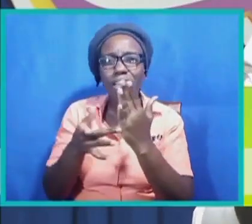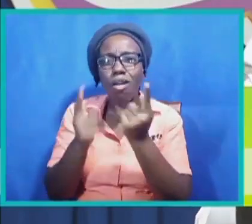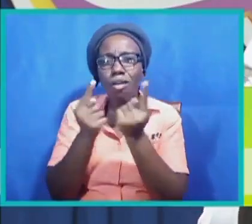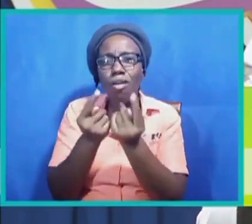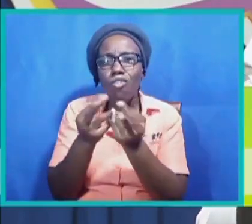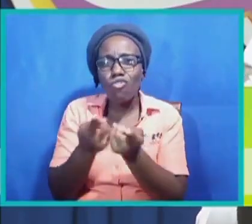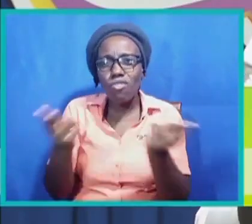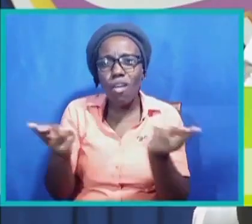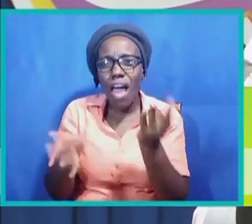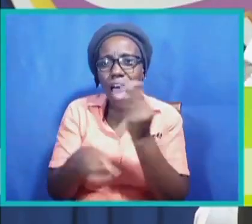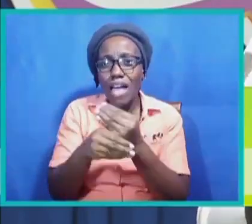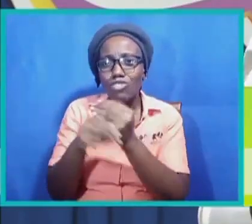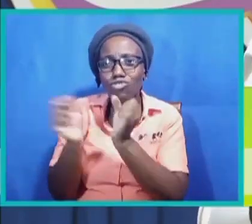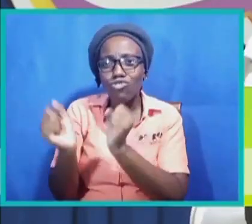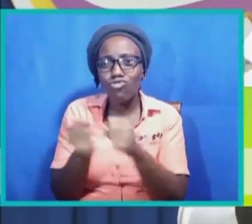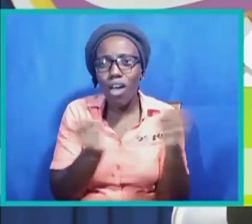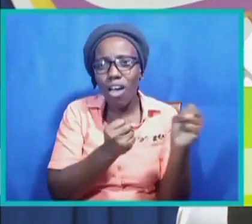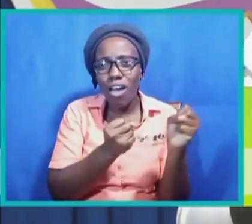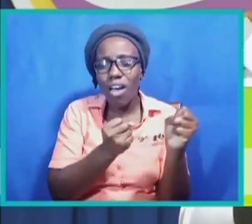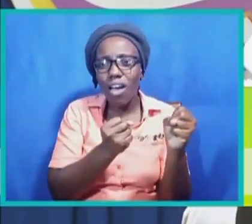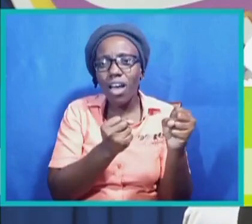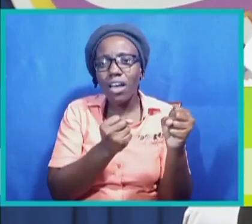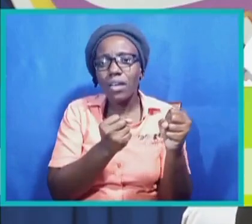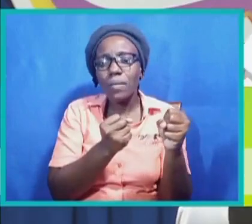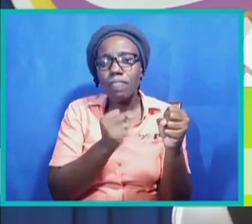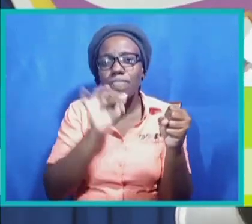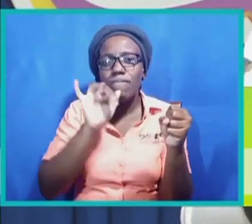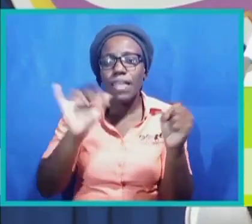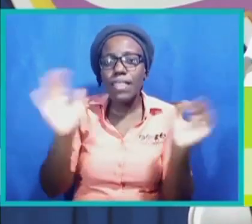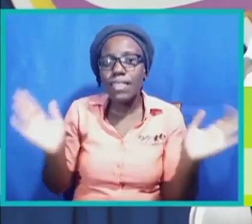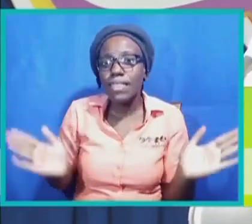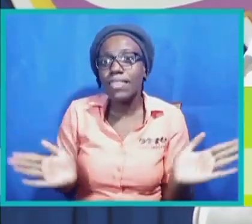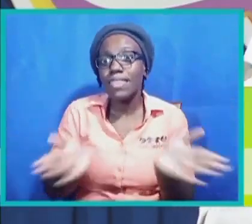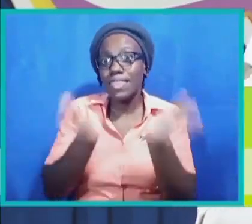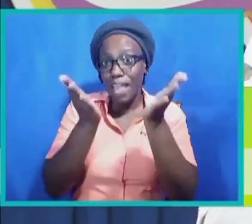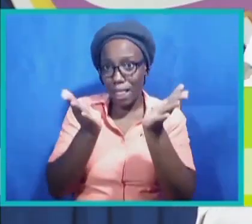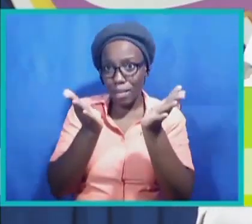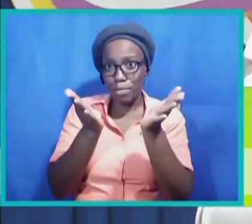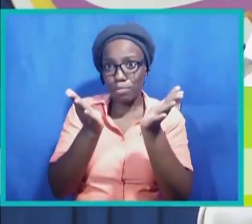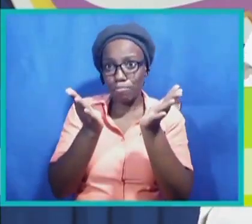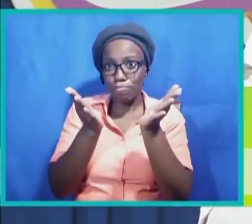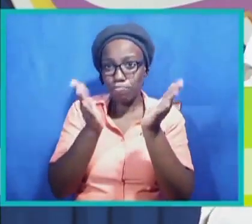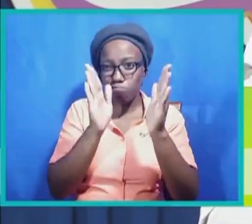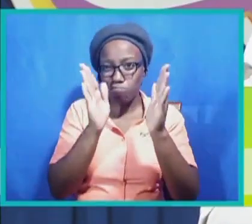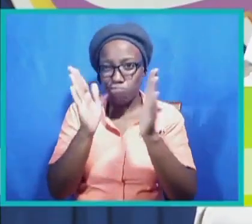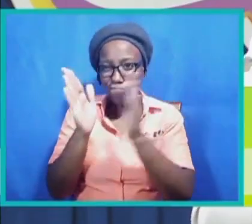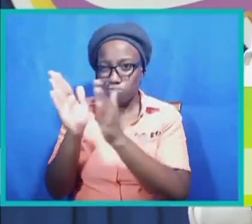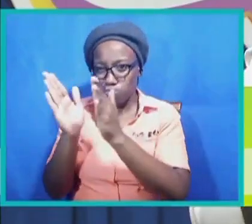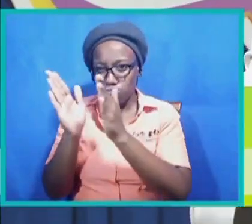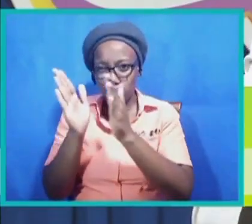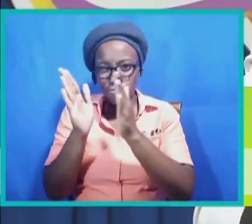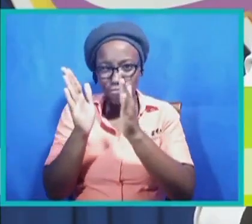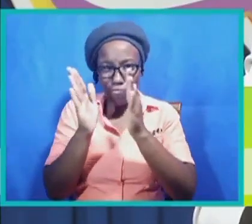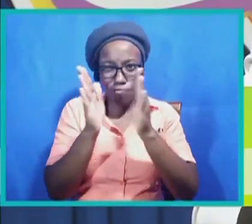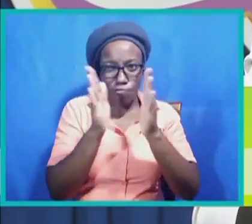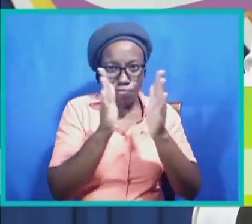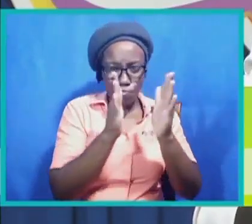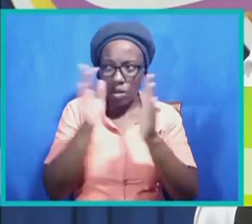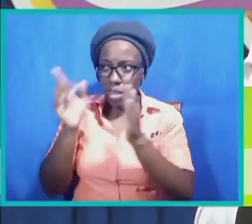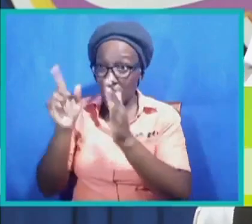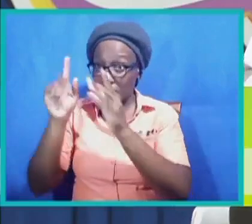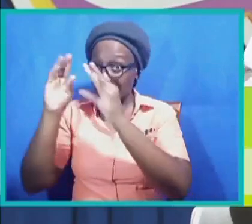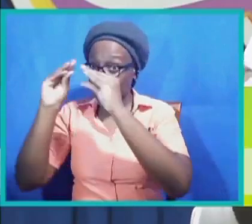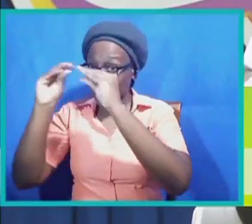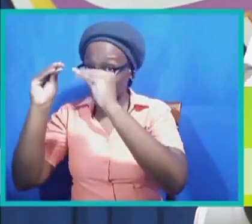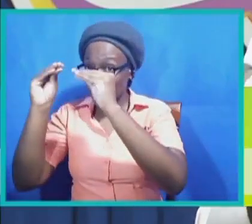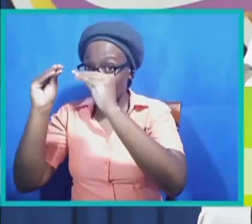strategies actually facilitate a move away from the teacher as oracle and the student sitting